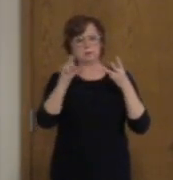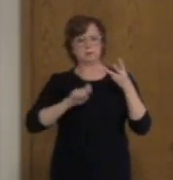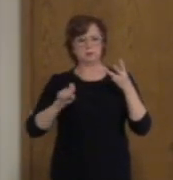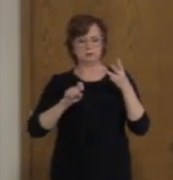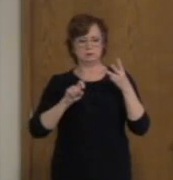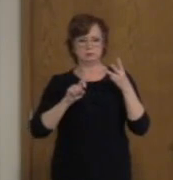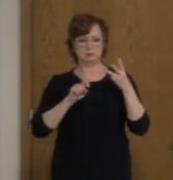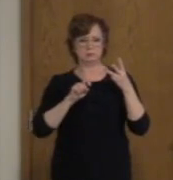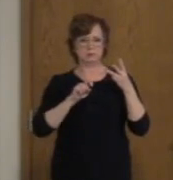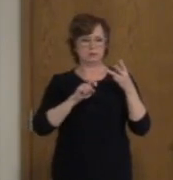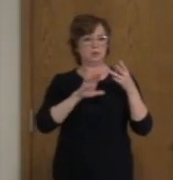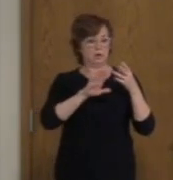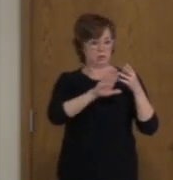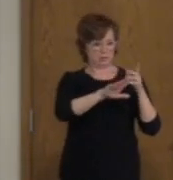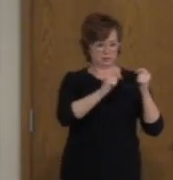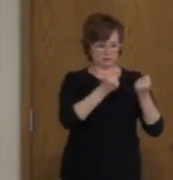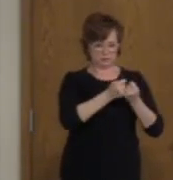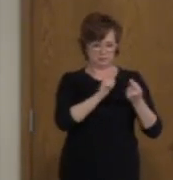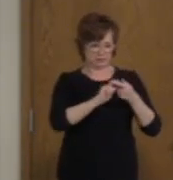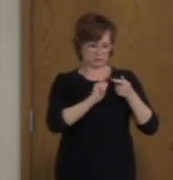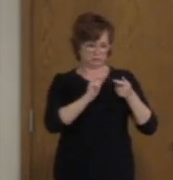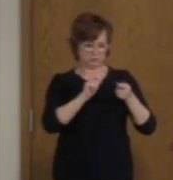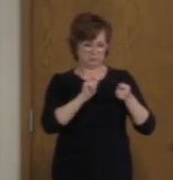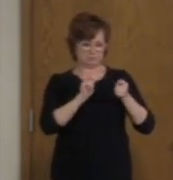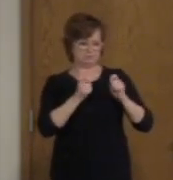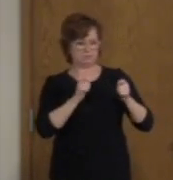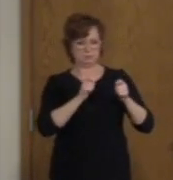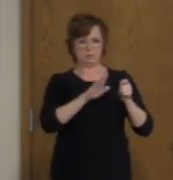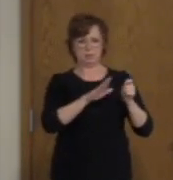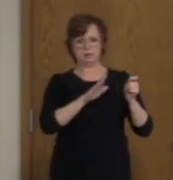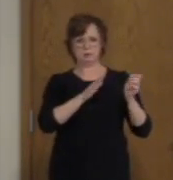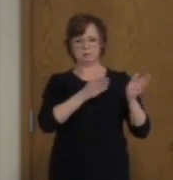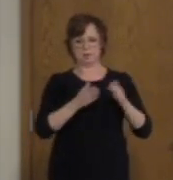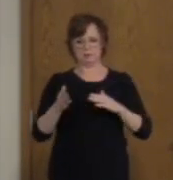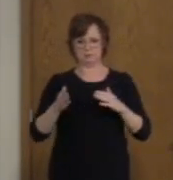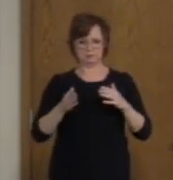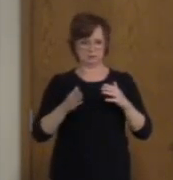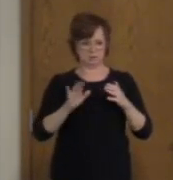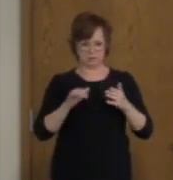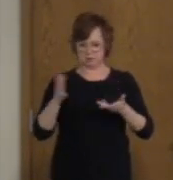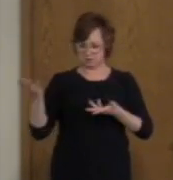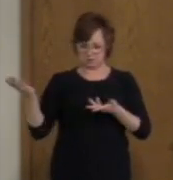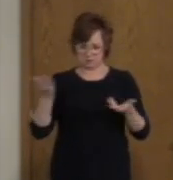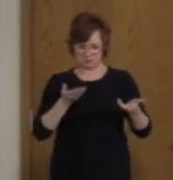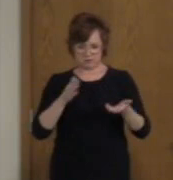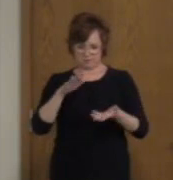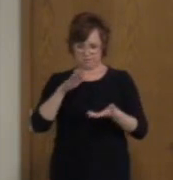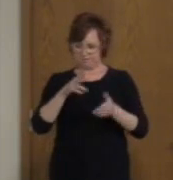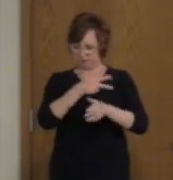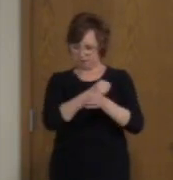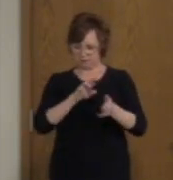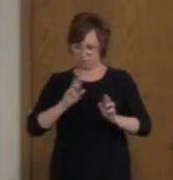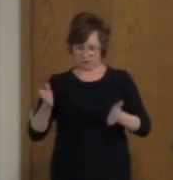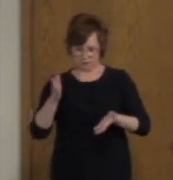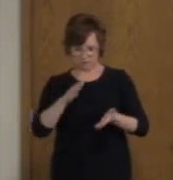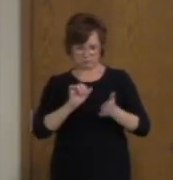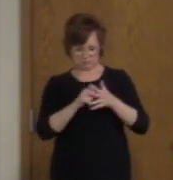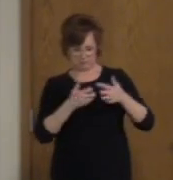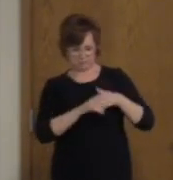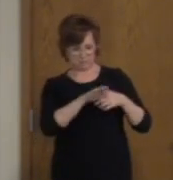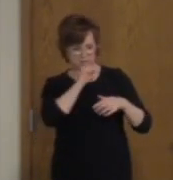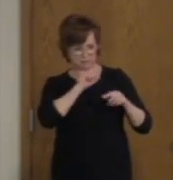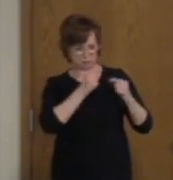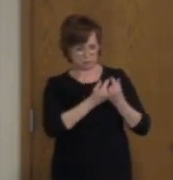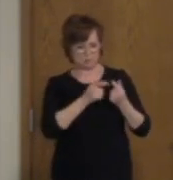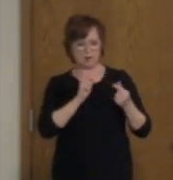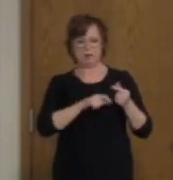pivot and rethink how we're going to administer those vaccines as quickly as possible, and they're doing that each and every time that those things change. Thank you,